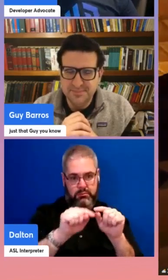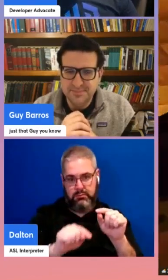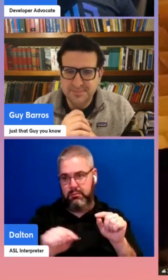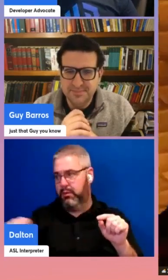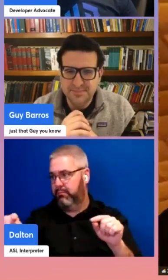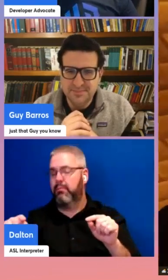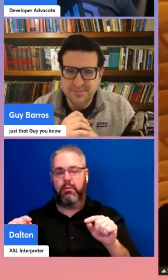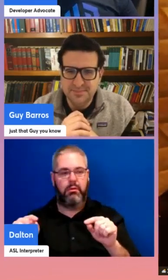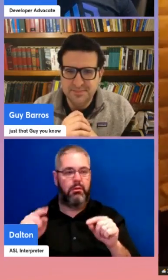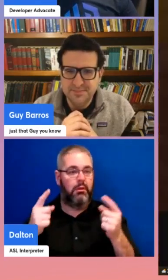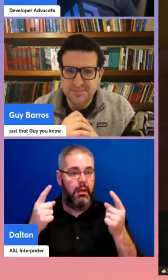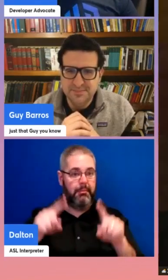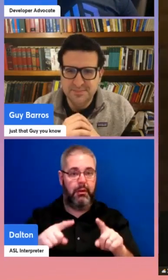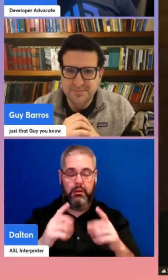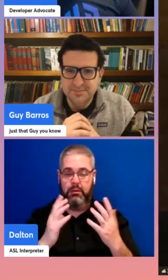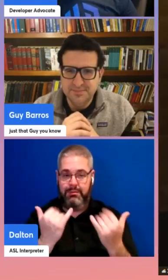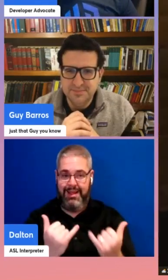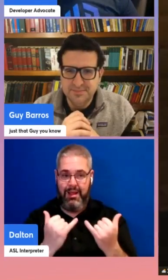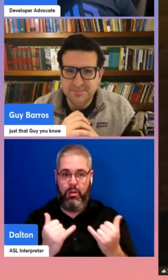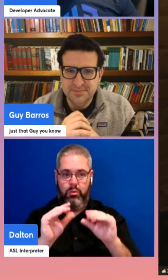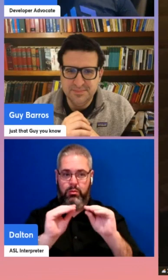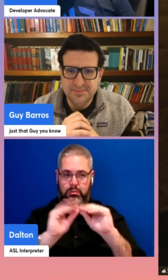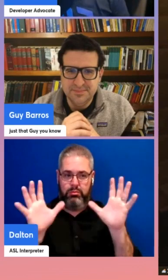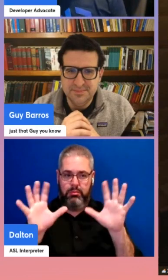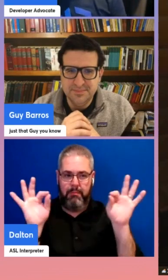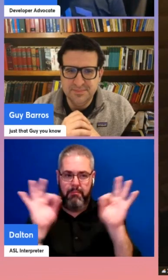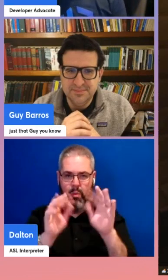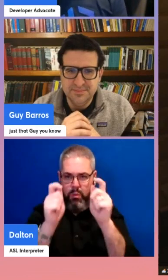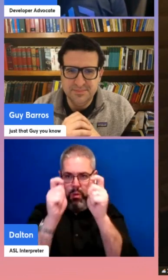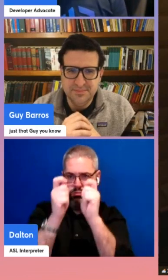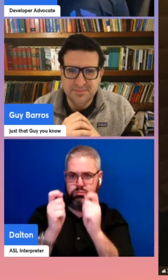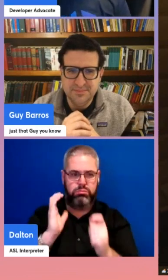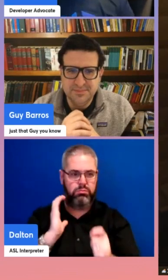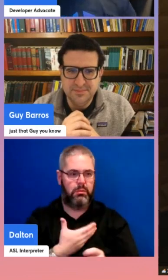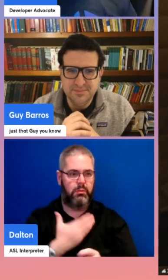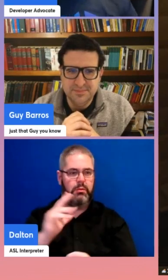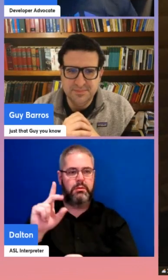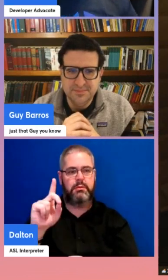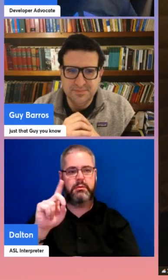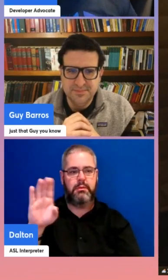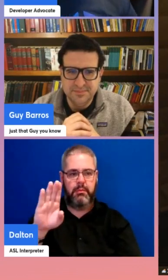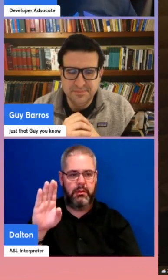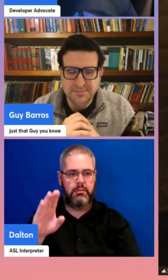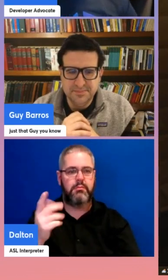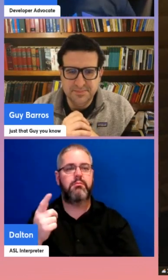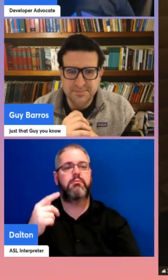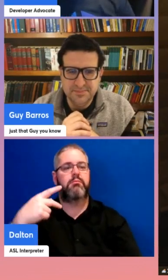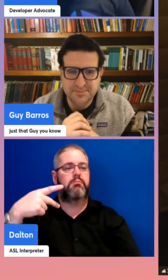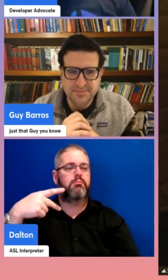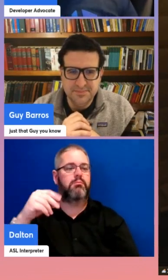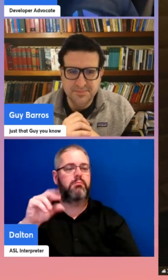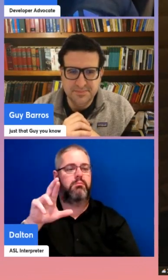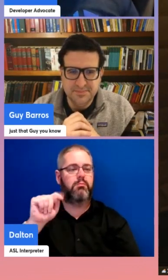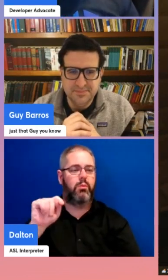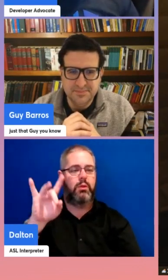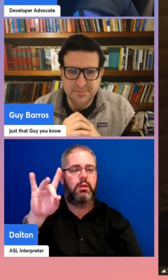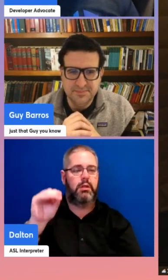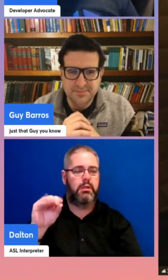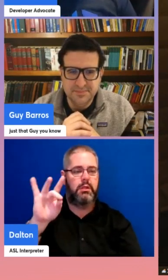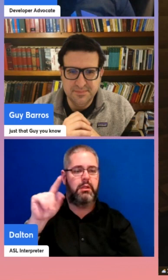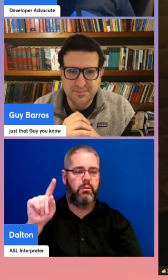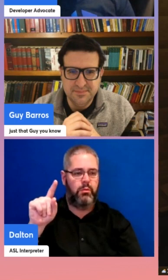Now, we need to configure our database. So we're going to listen on port 8081. We are going to use a path